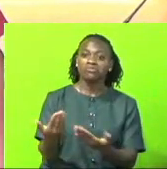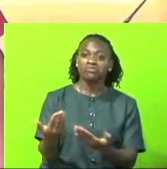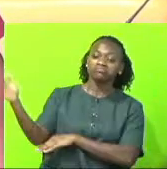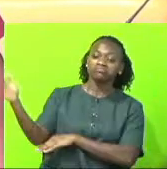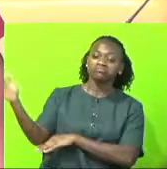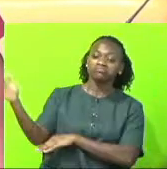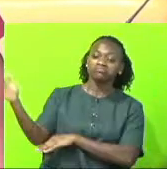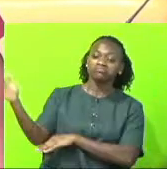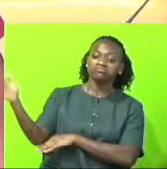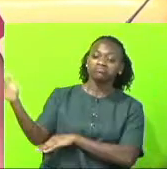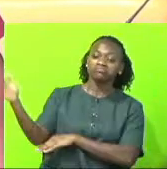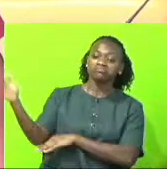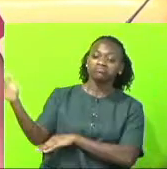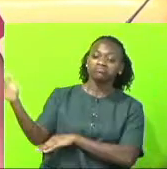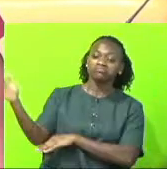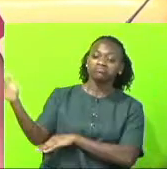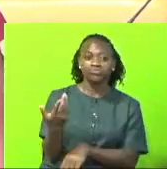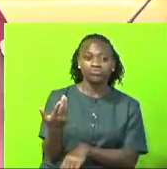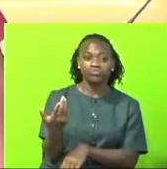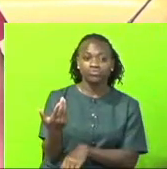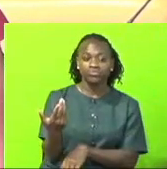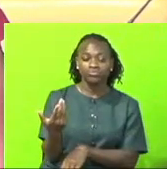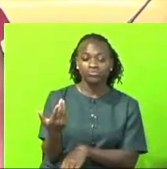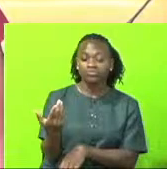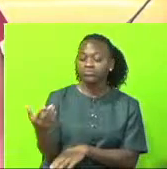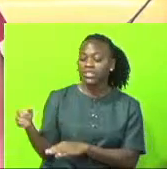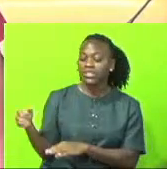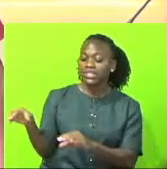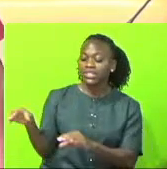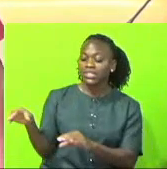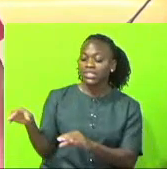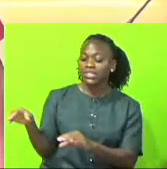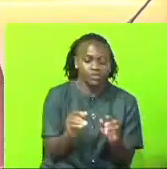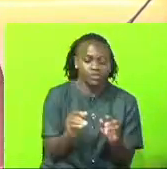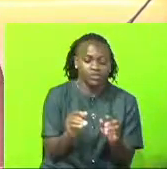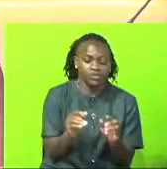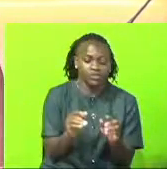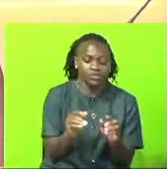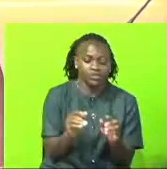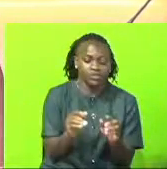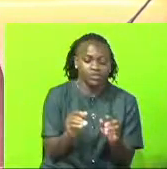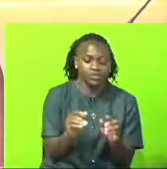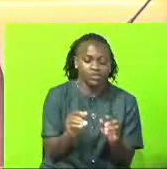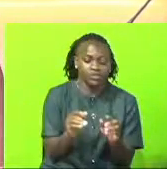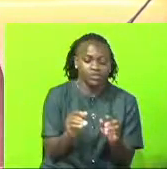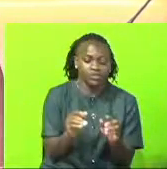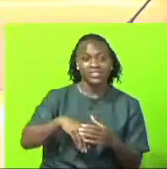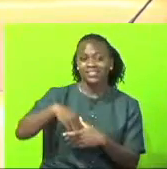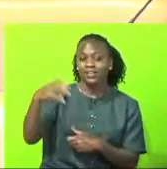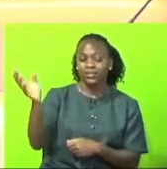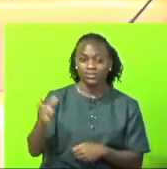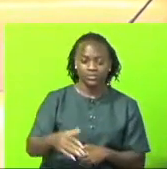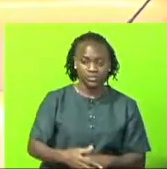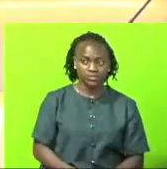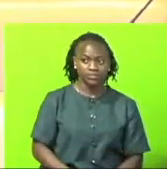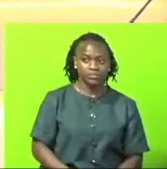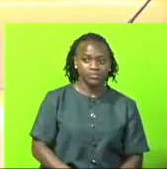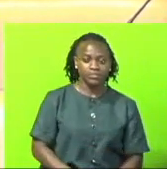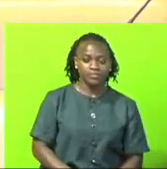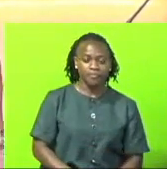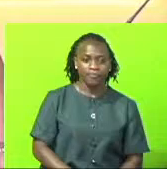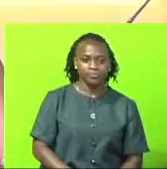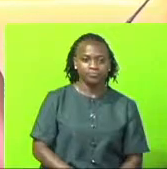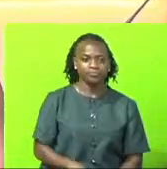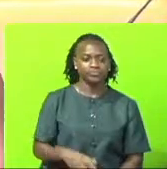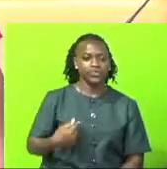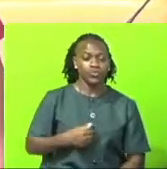are leaving for the House as Minority Leader. Mr. Speaker, we are urging